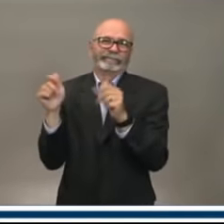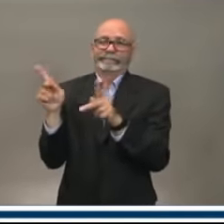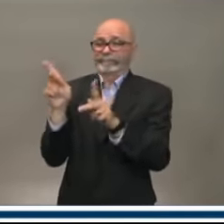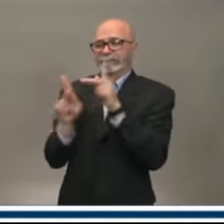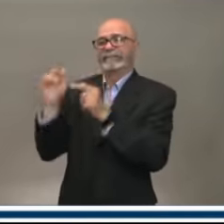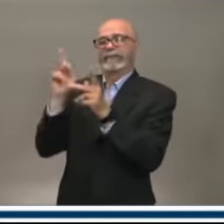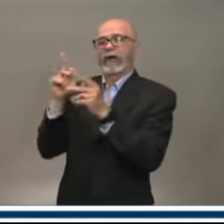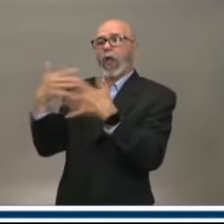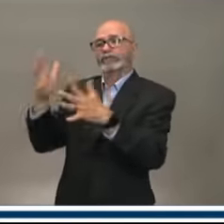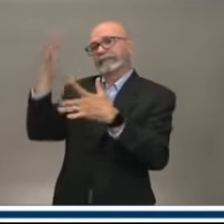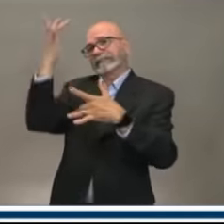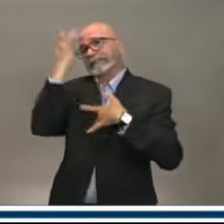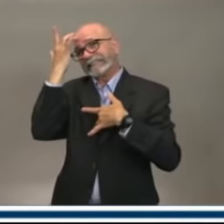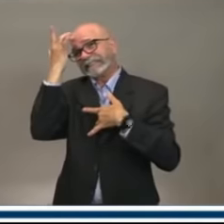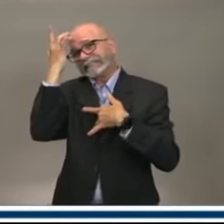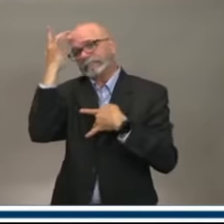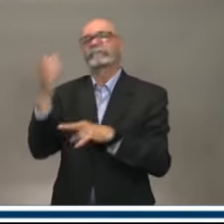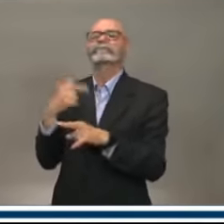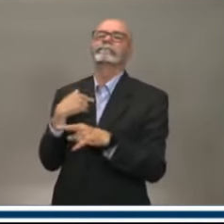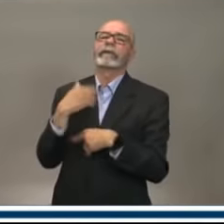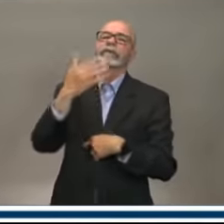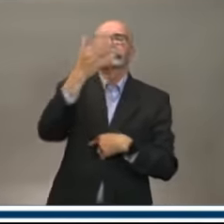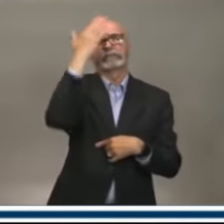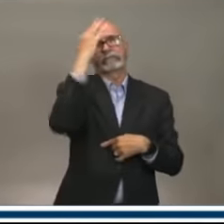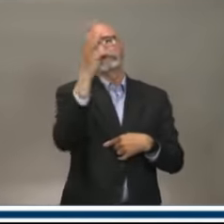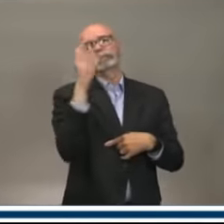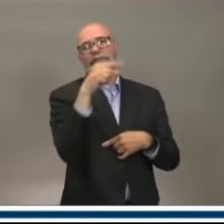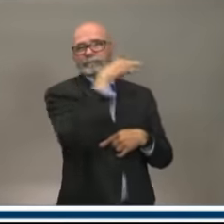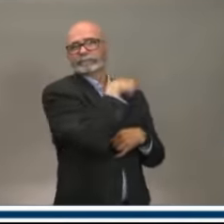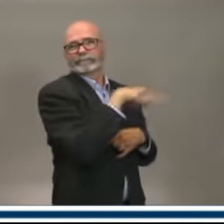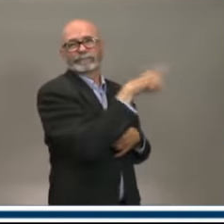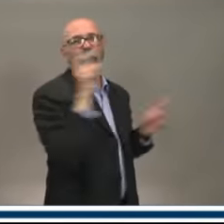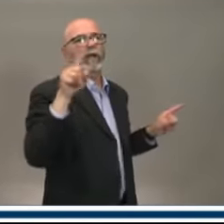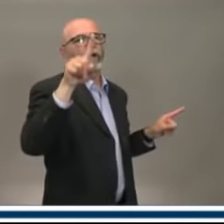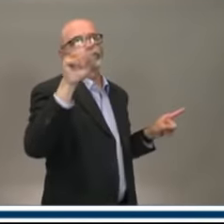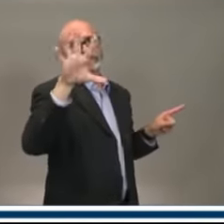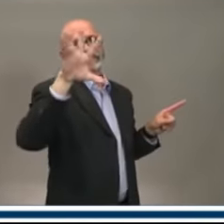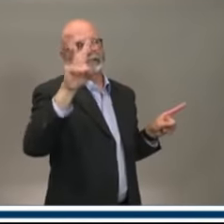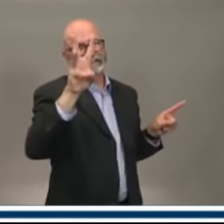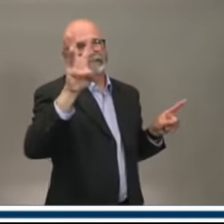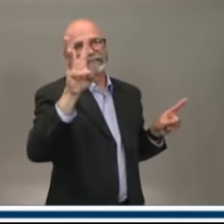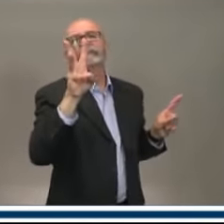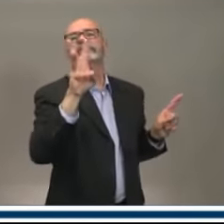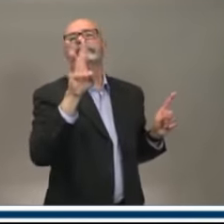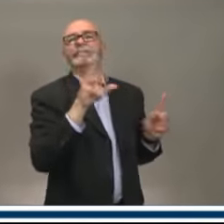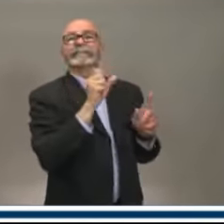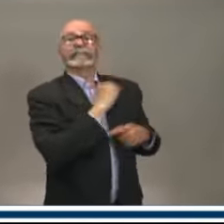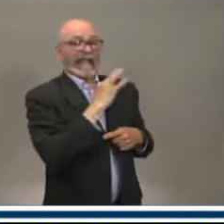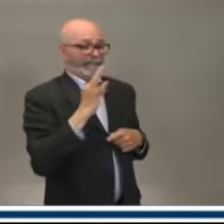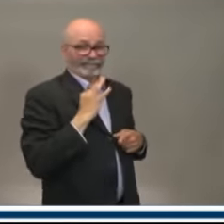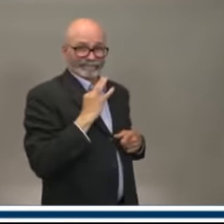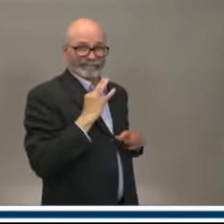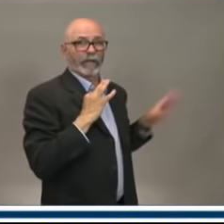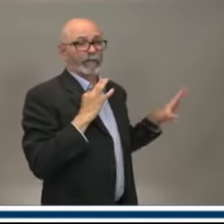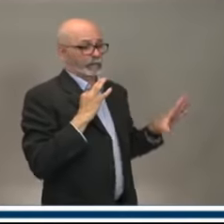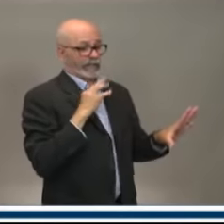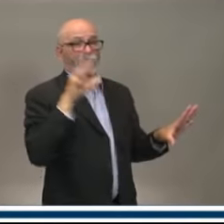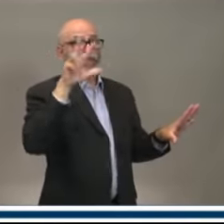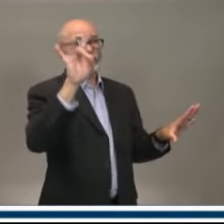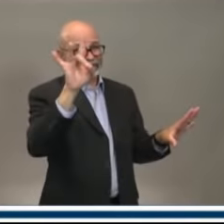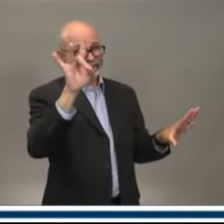Northwood in Halifax, as everybody's aware of, has 156 residents and 38 staff with active cases of